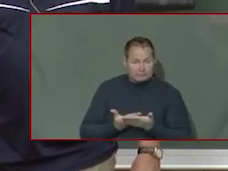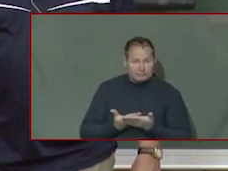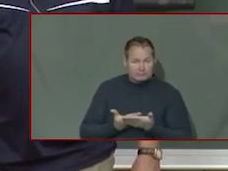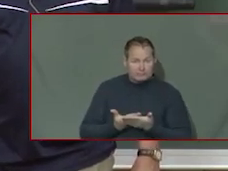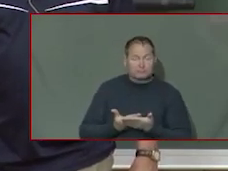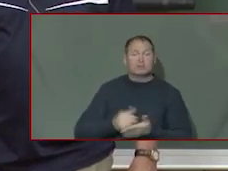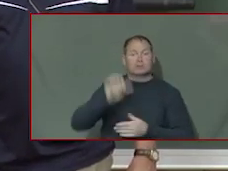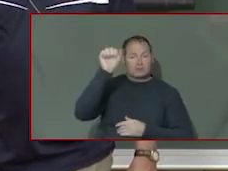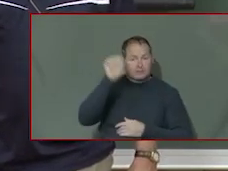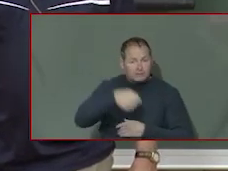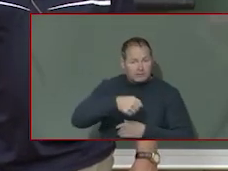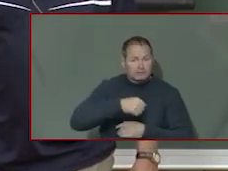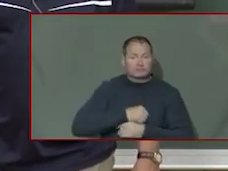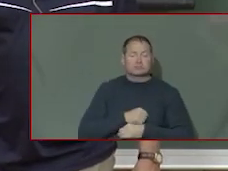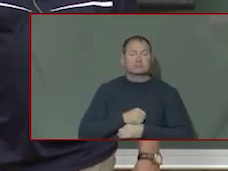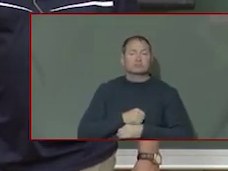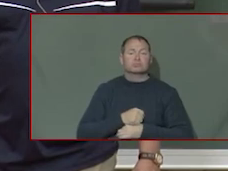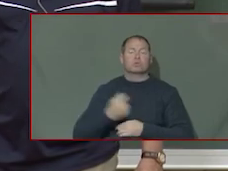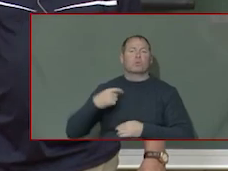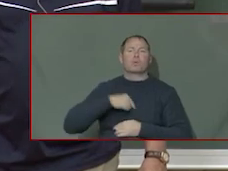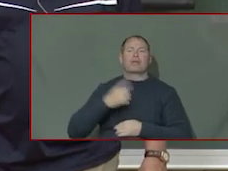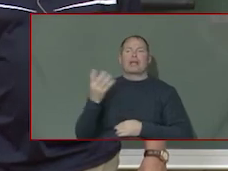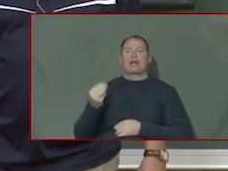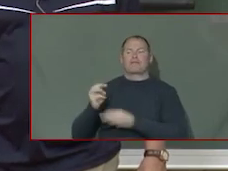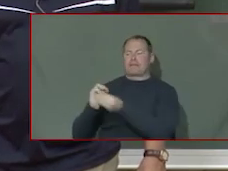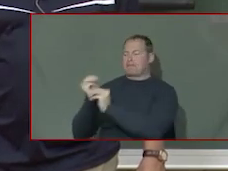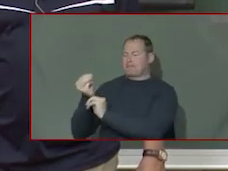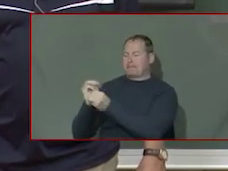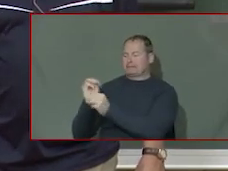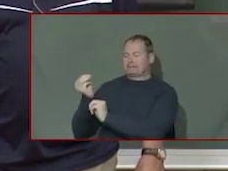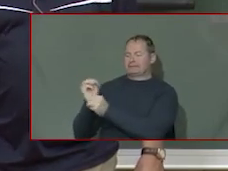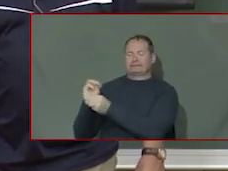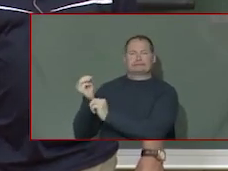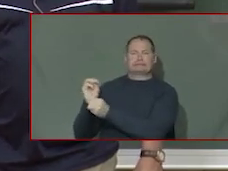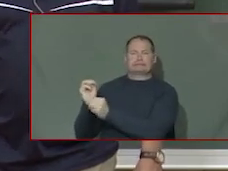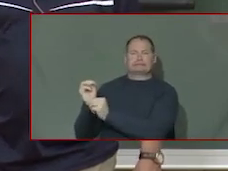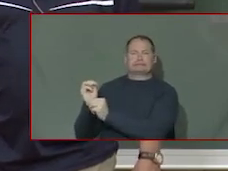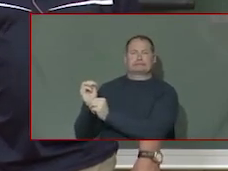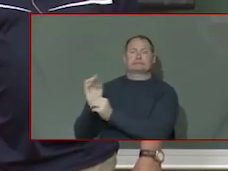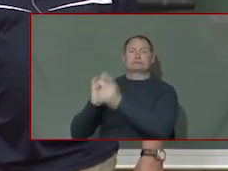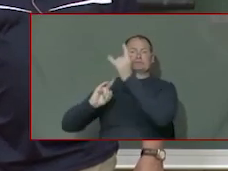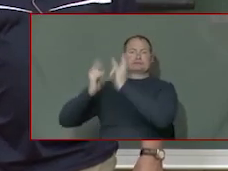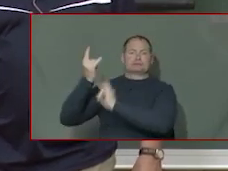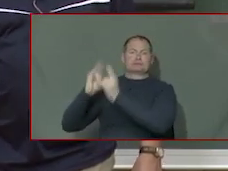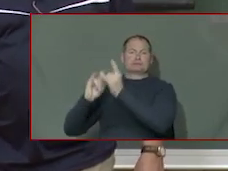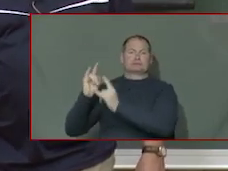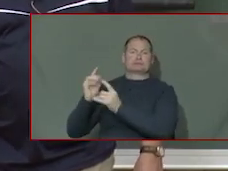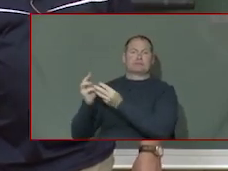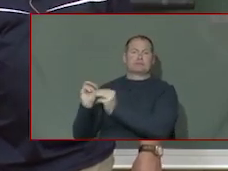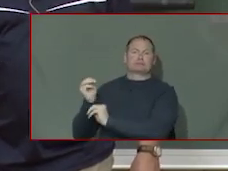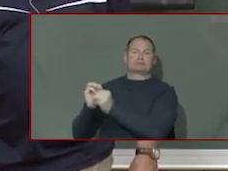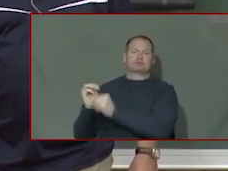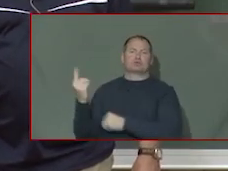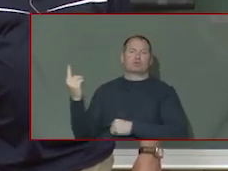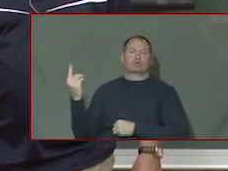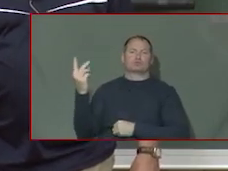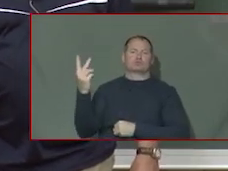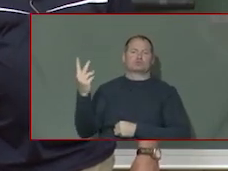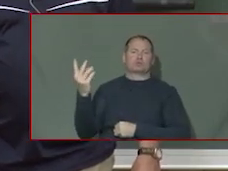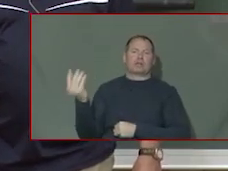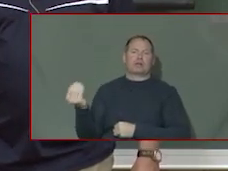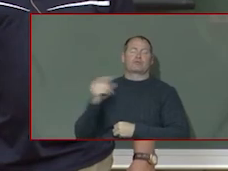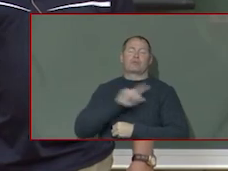Yes, we can. We have a machine in a hospital. In our city, maybe 1 or 2 of them, because they're so